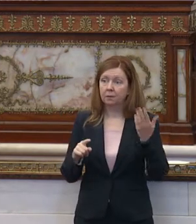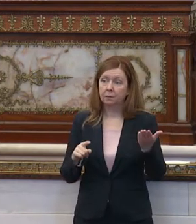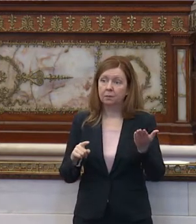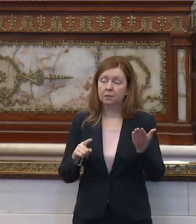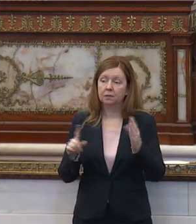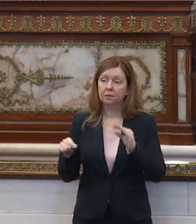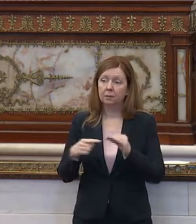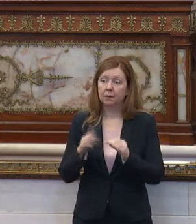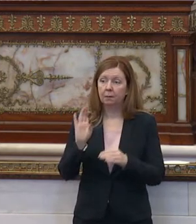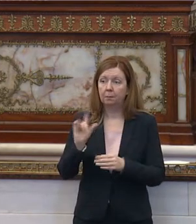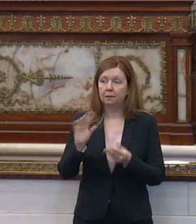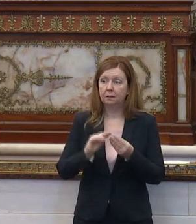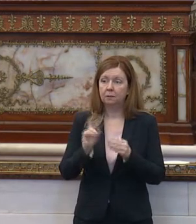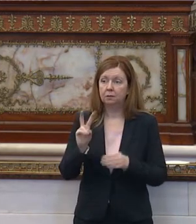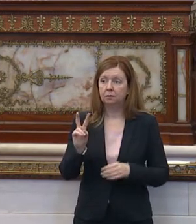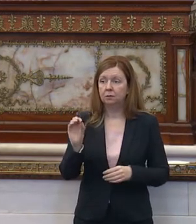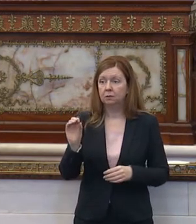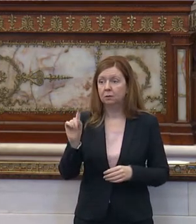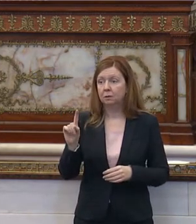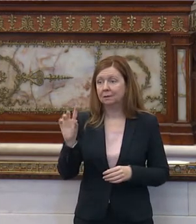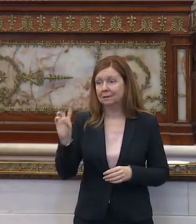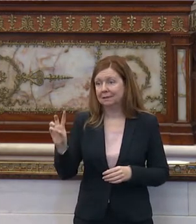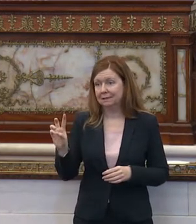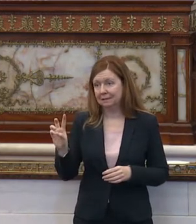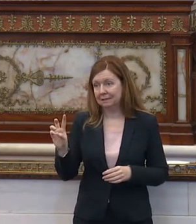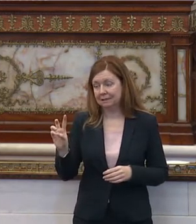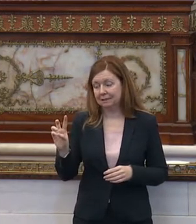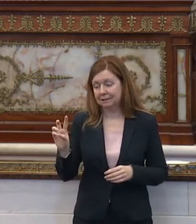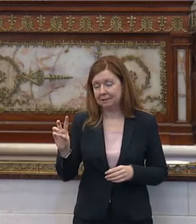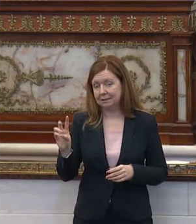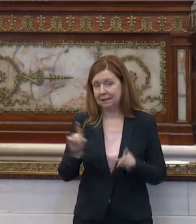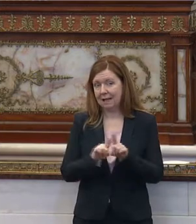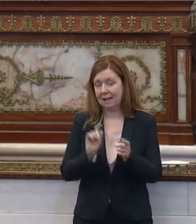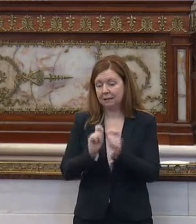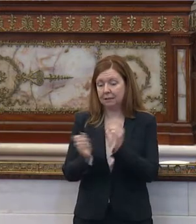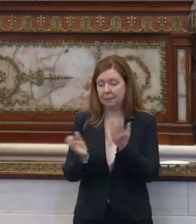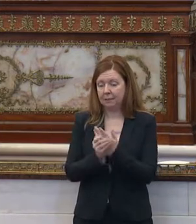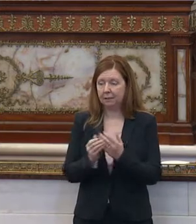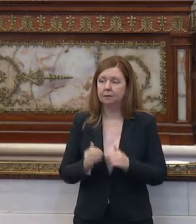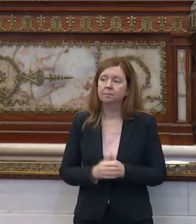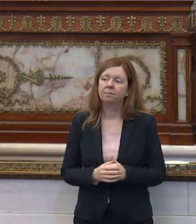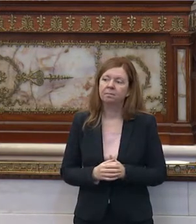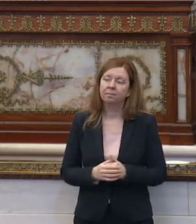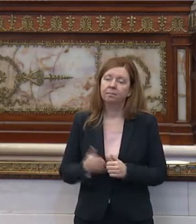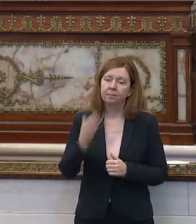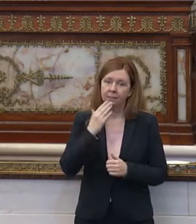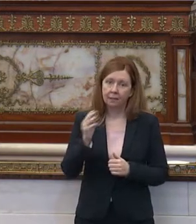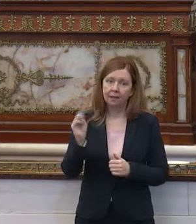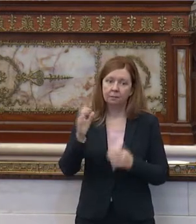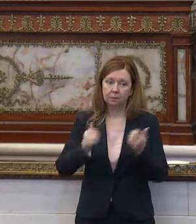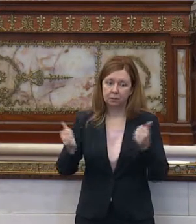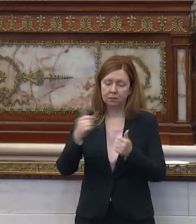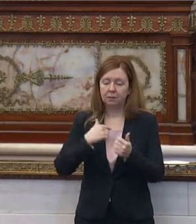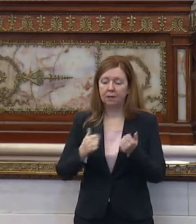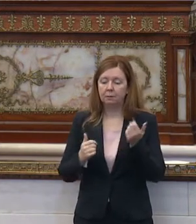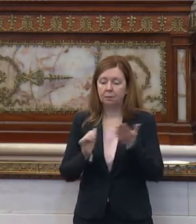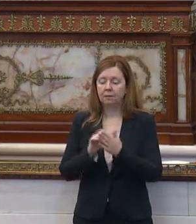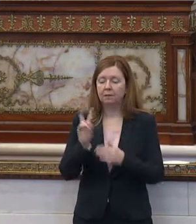motion regarding Bill Number 220116 as amended. Thank you, Mr. Chair. I move the Bill